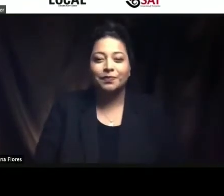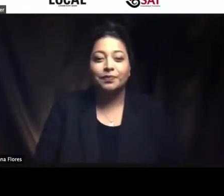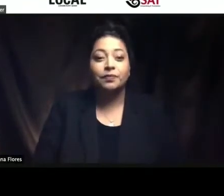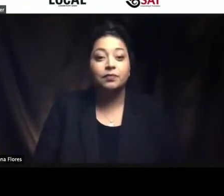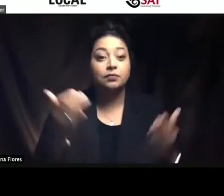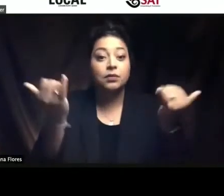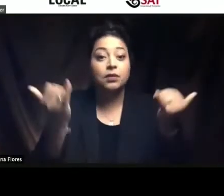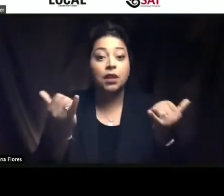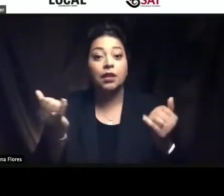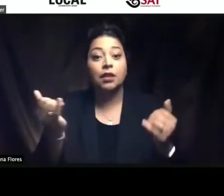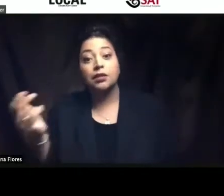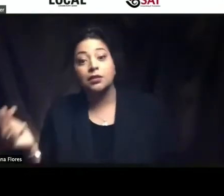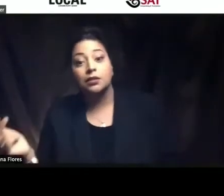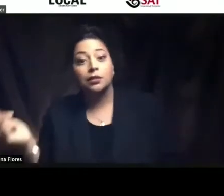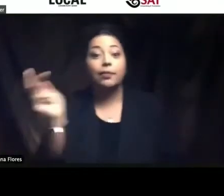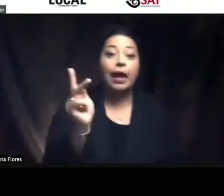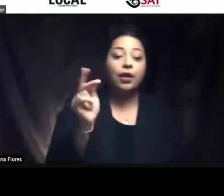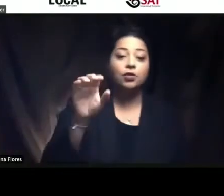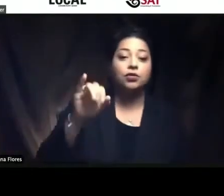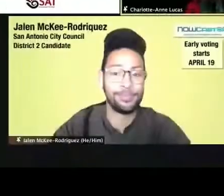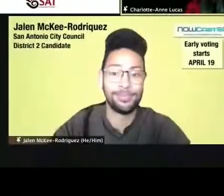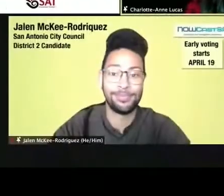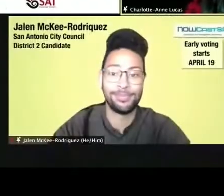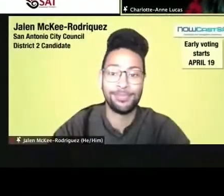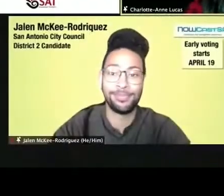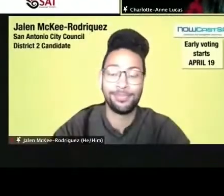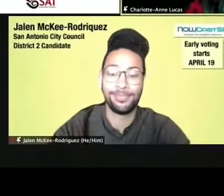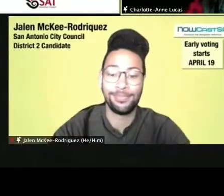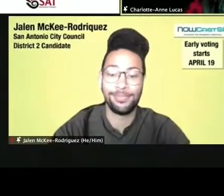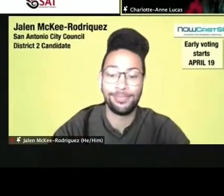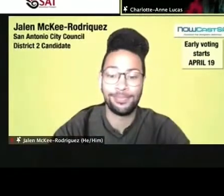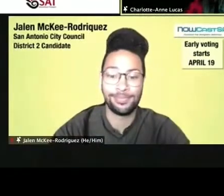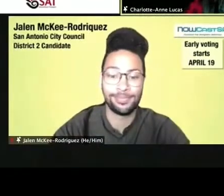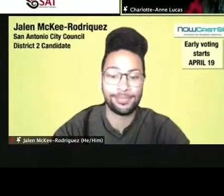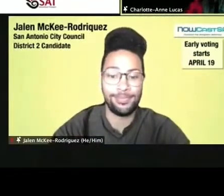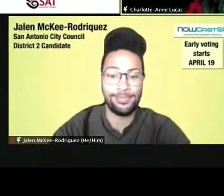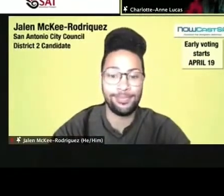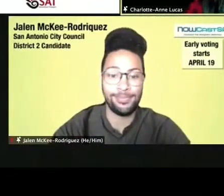to go back to Jada Andrews-Sullivan, who has...